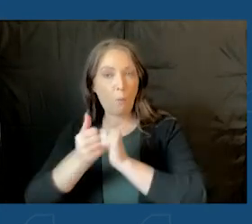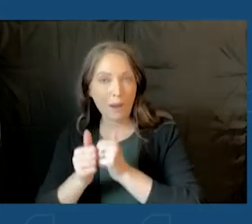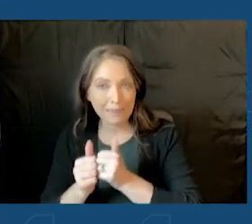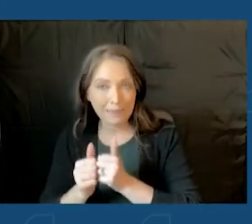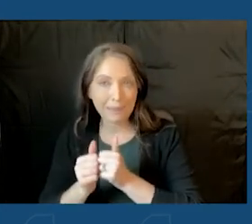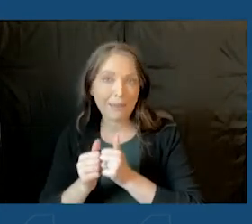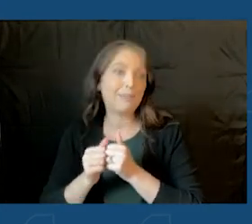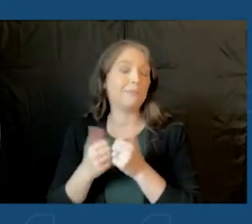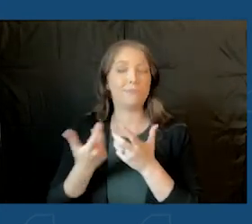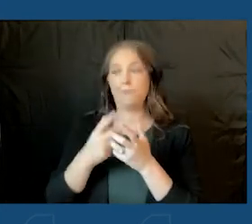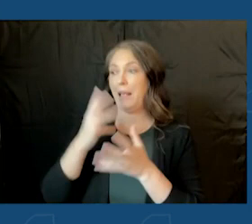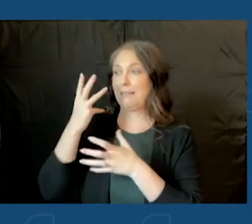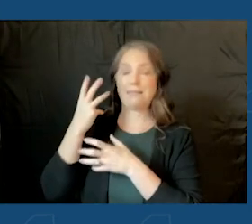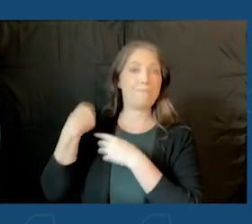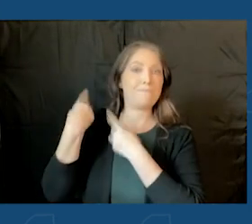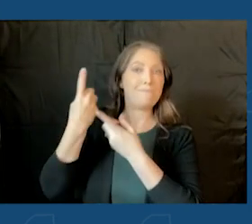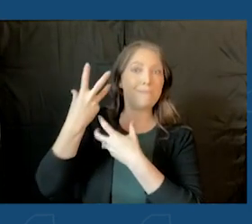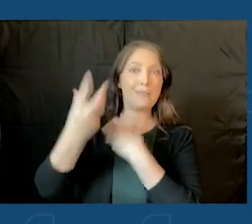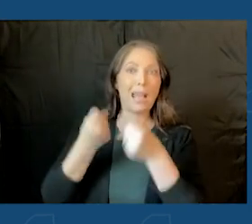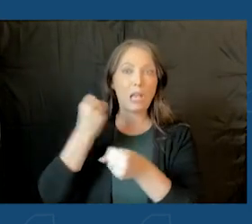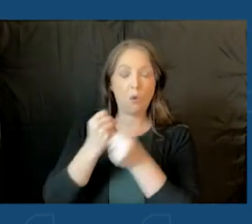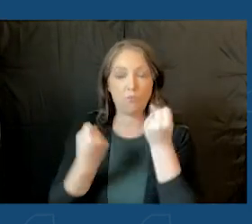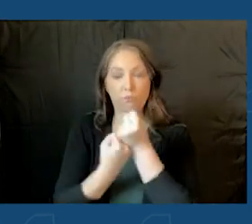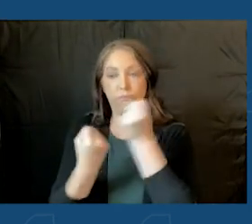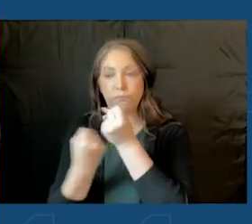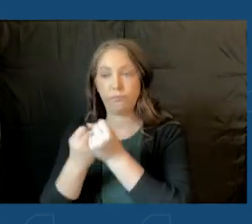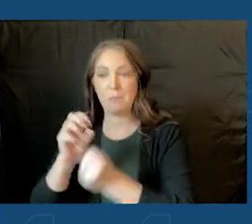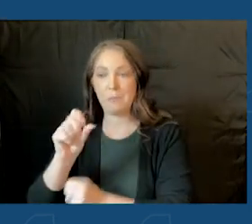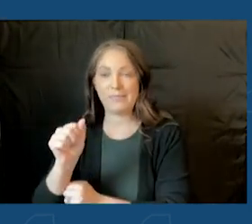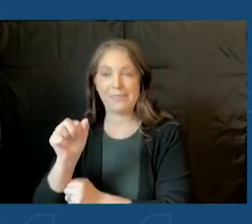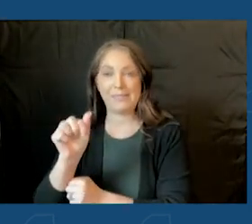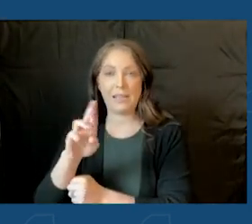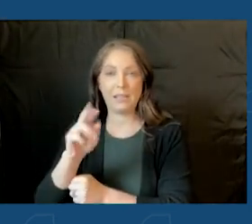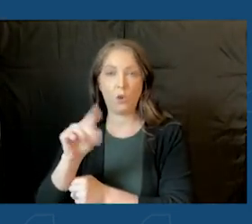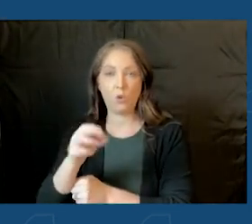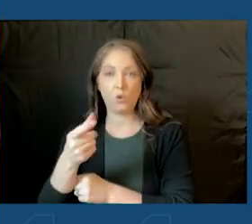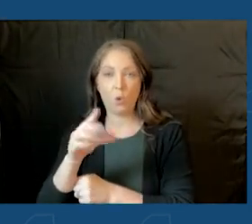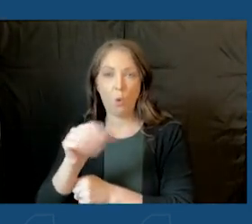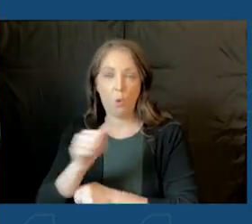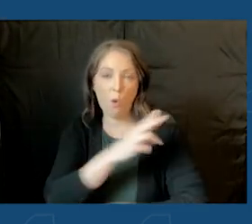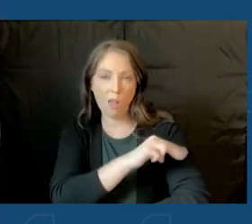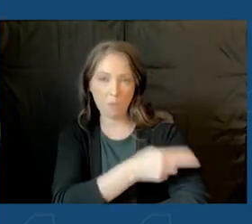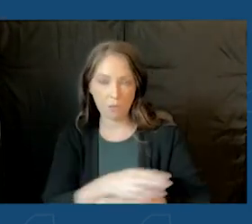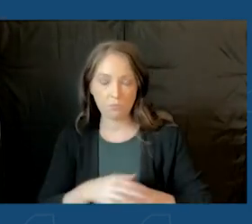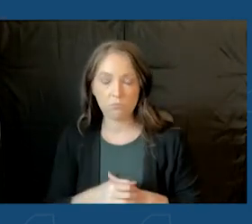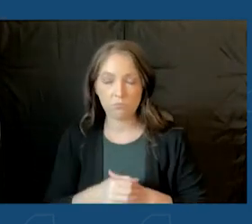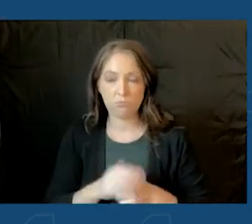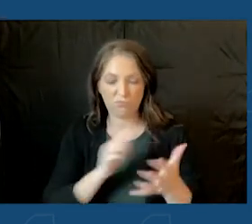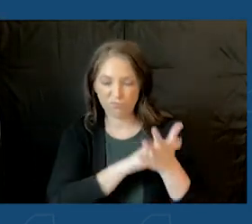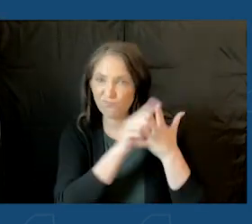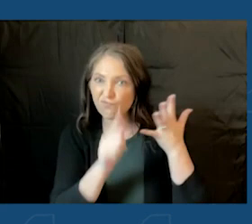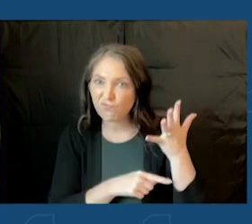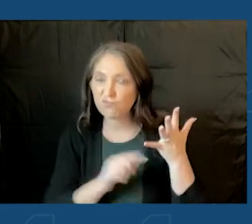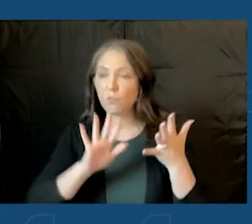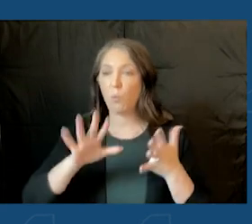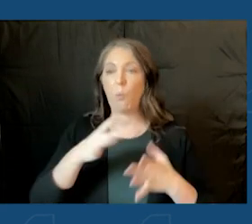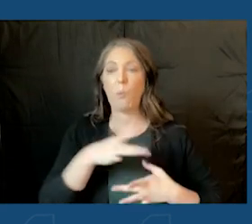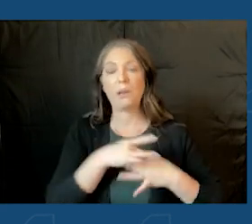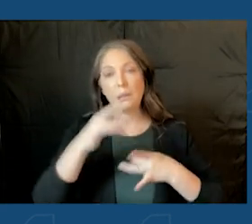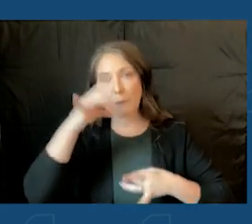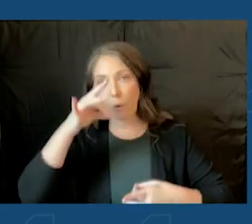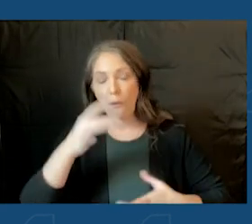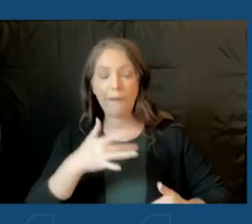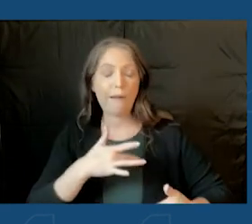of support for Saratoga Hospital. Through all of these, through her spirit and her